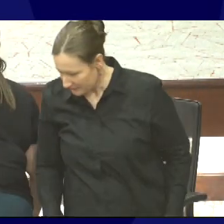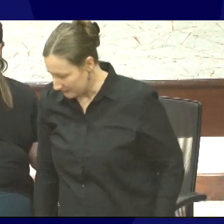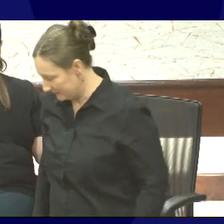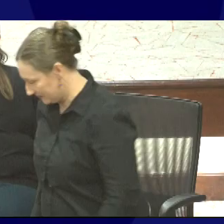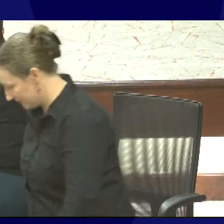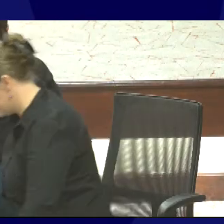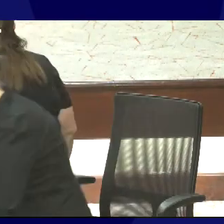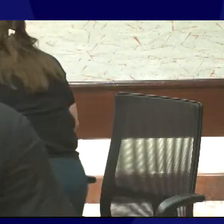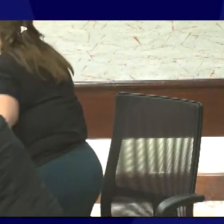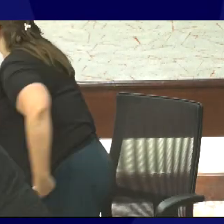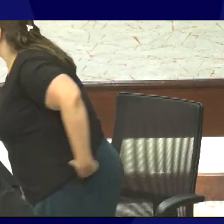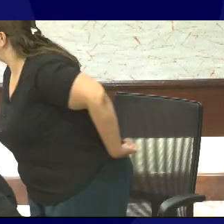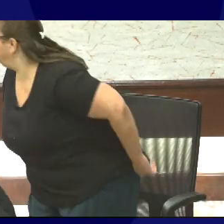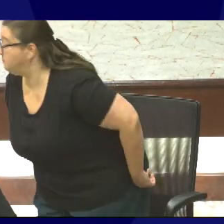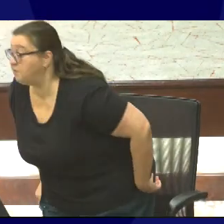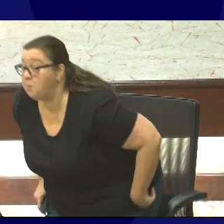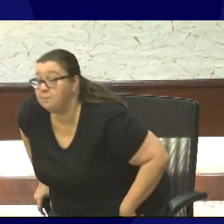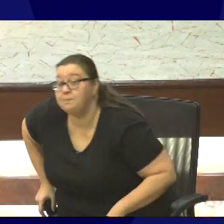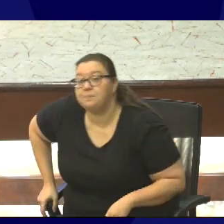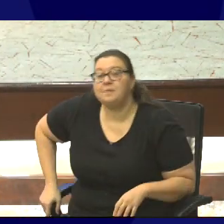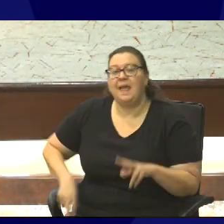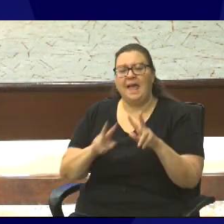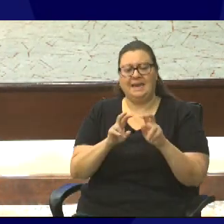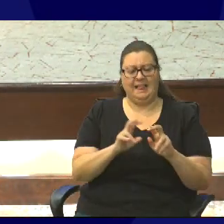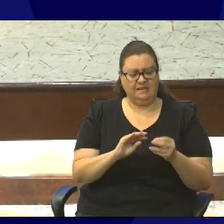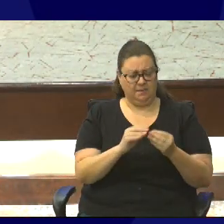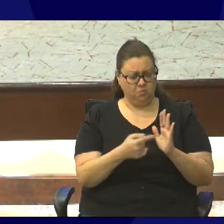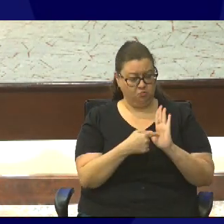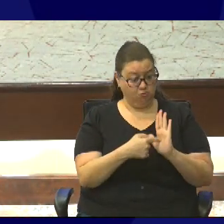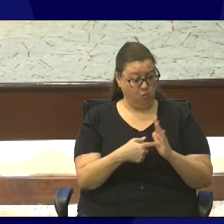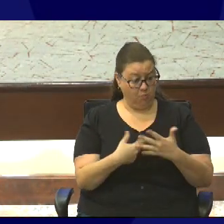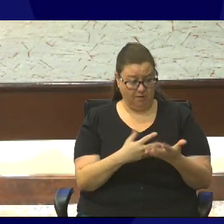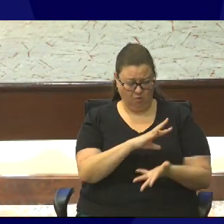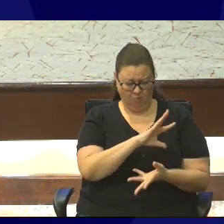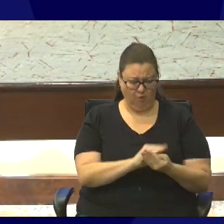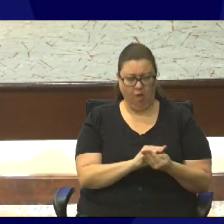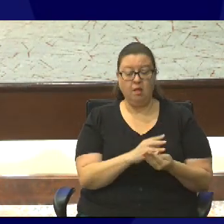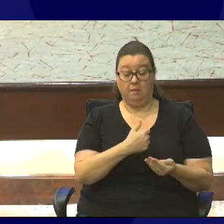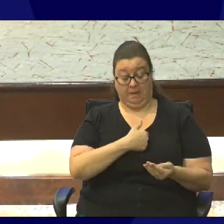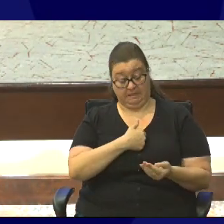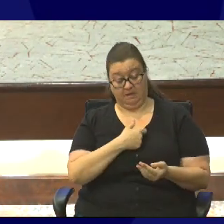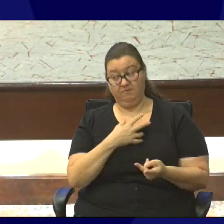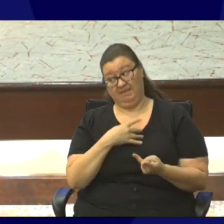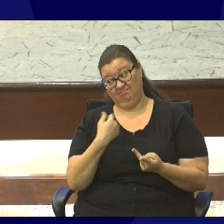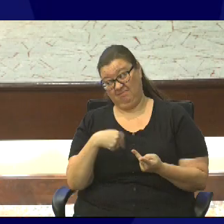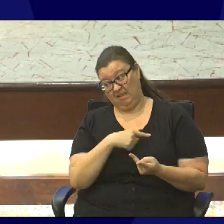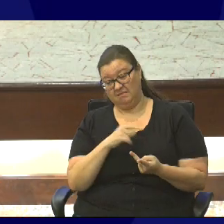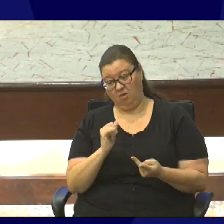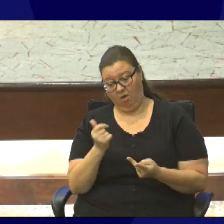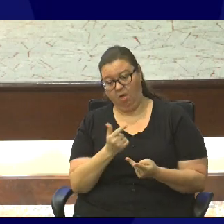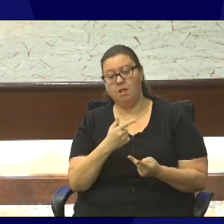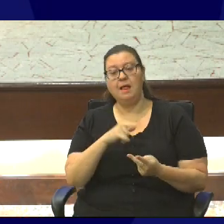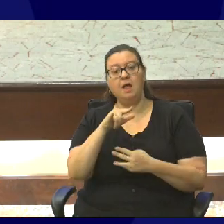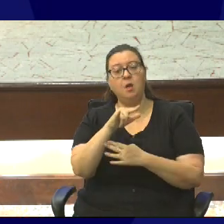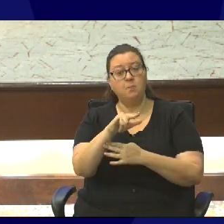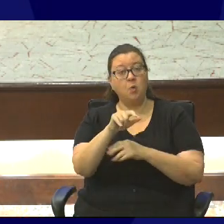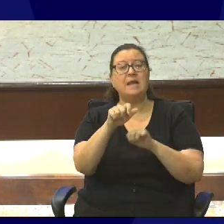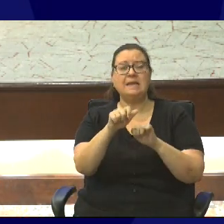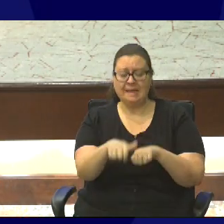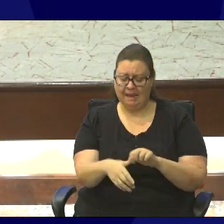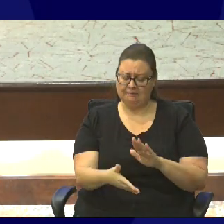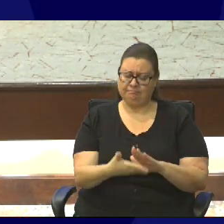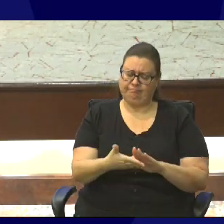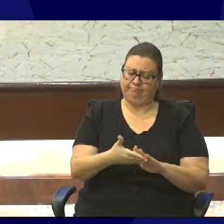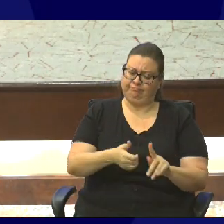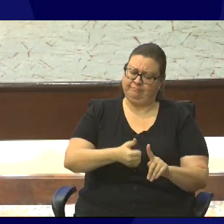Based on the findings from the analysis overall, it was evident to myself, at least, and us, that the airport is capable